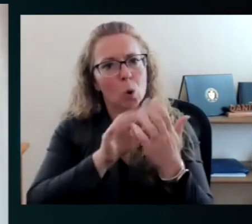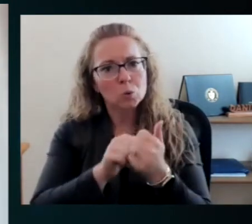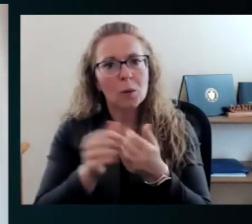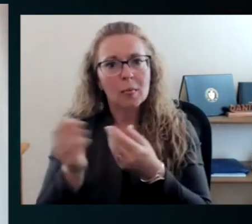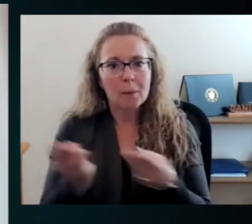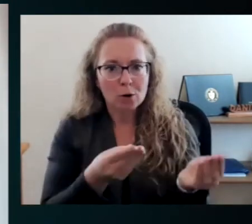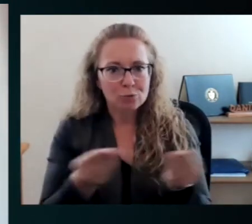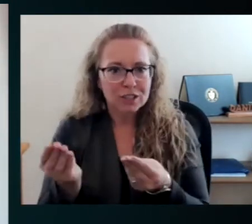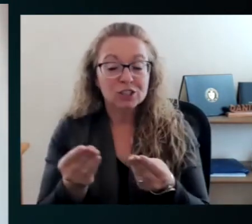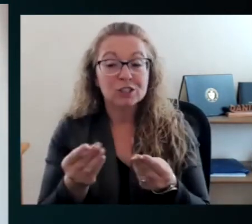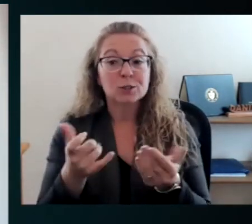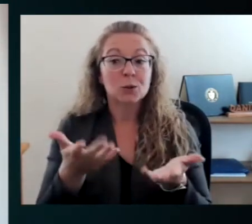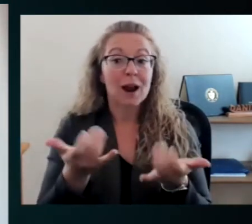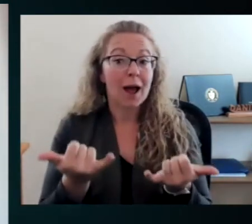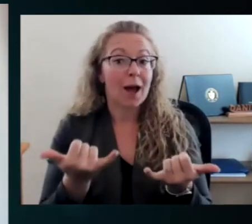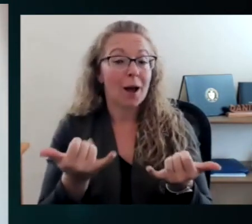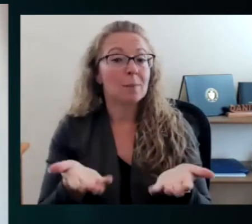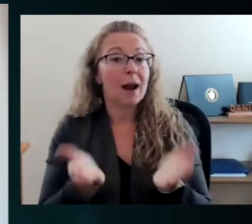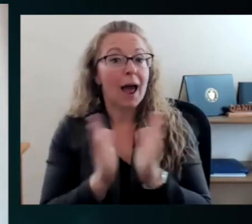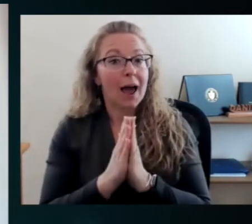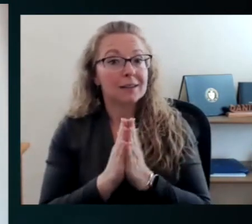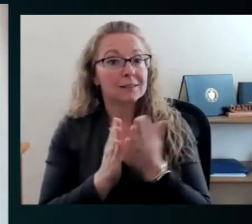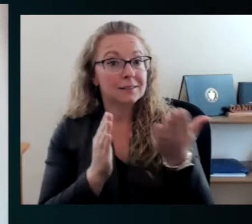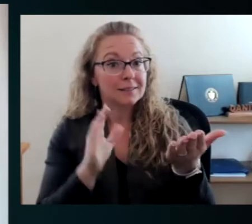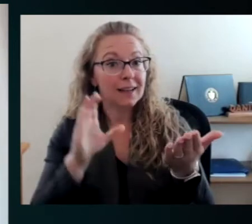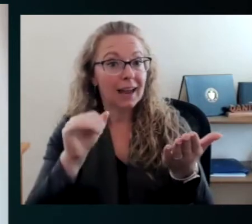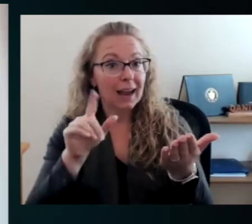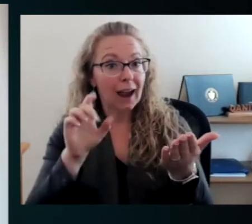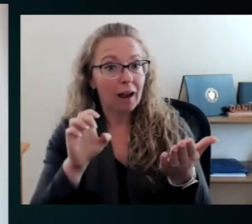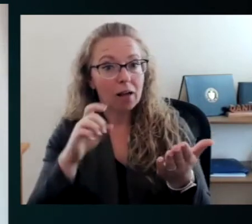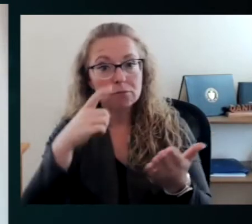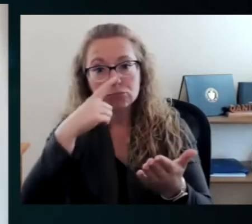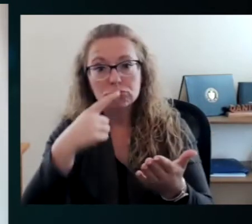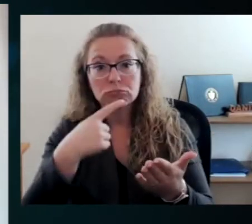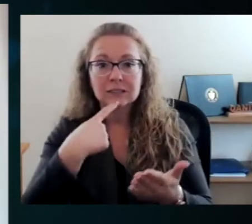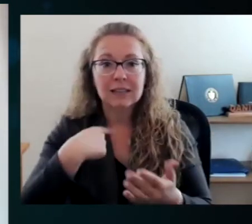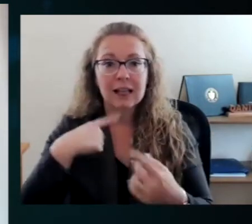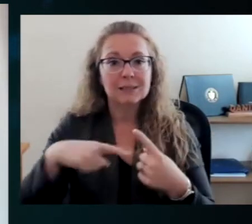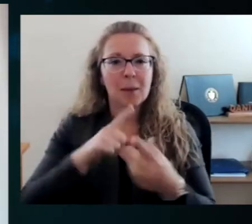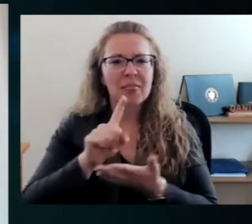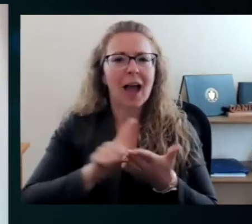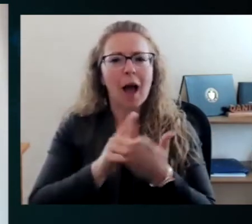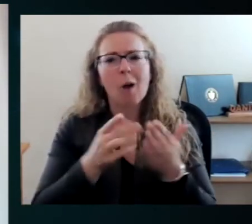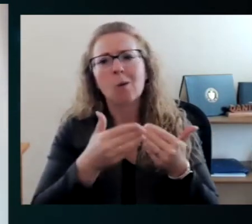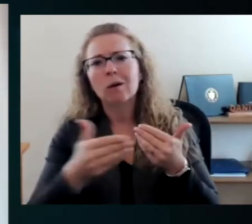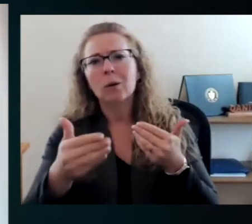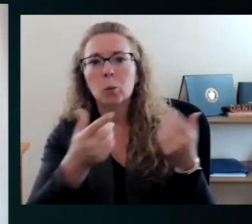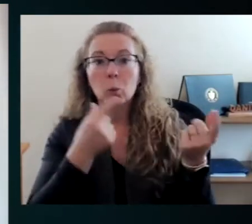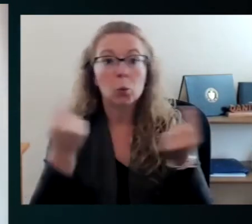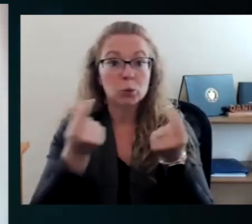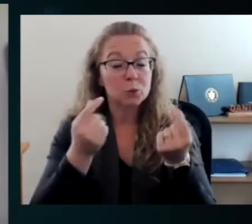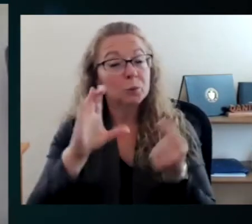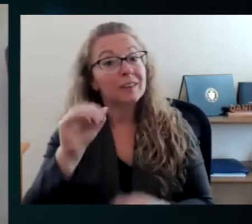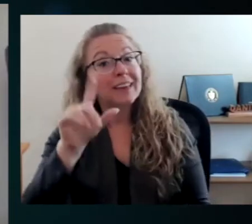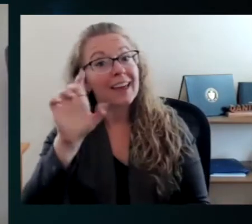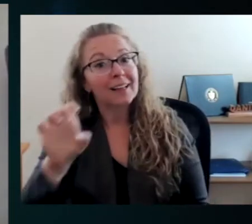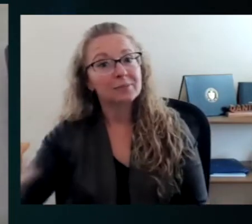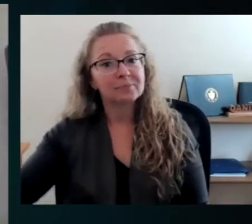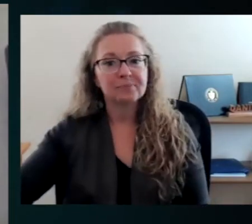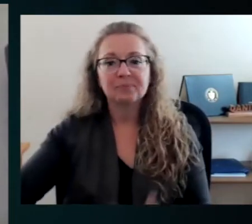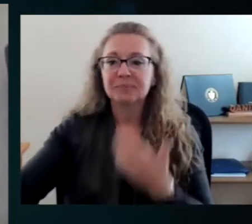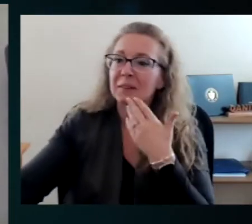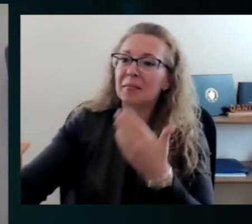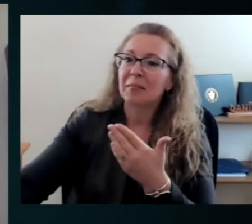do to kind of tell us how the rest of the hour is going to go. Kale. Thanks for the handoff,